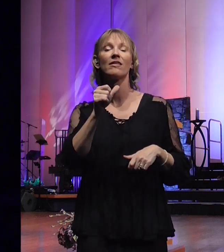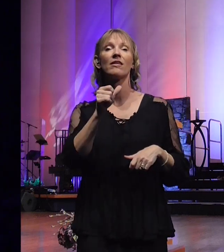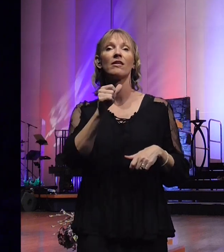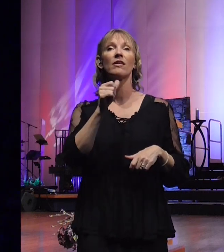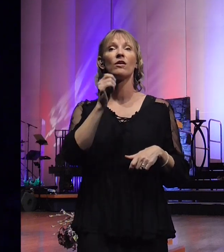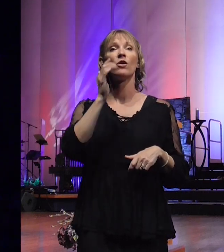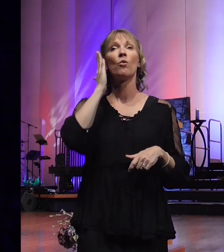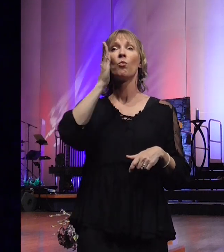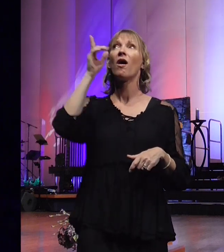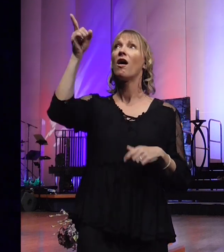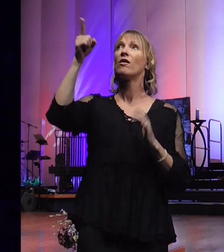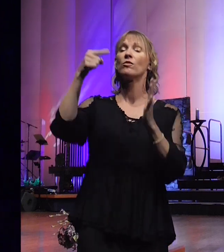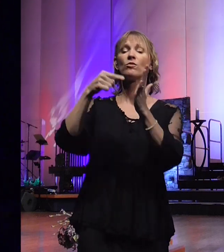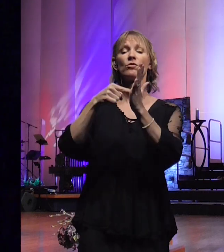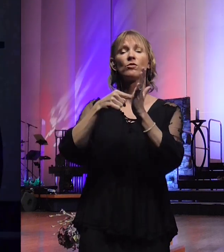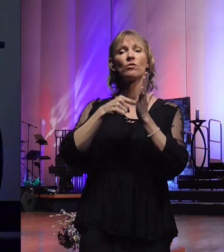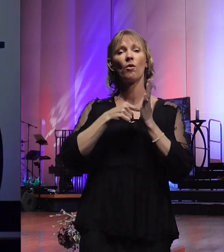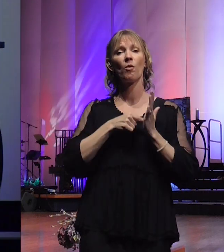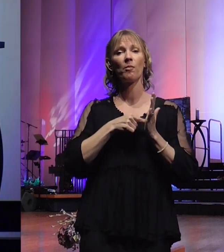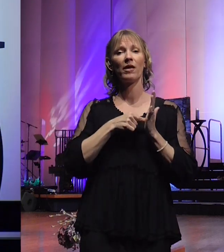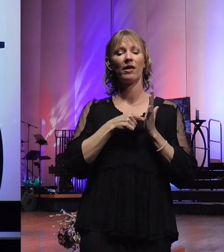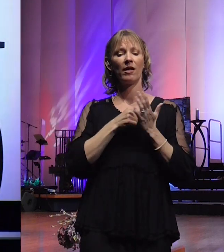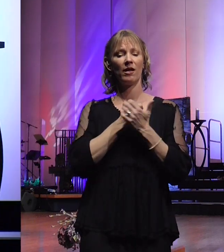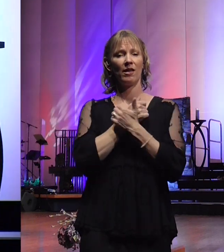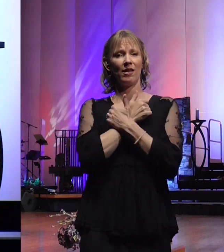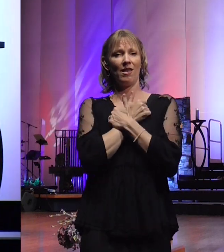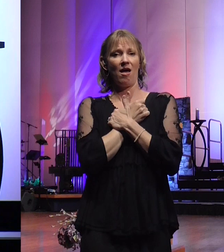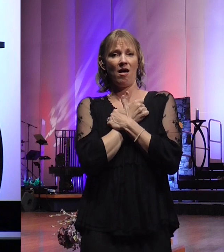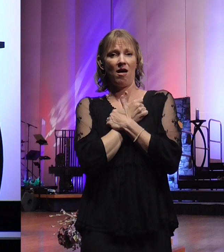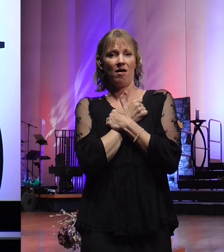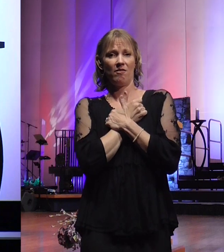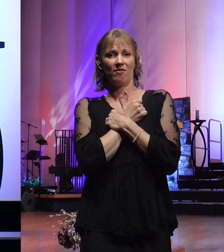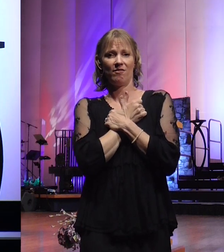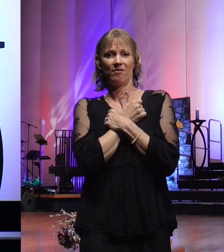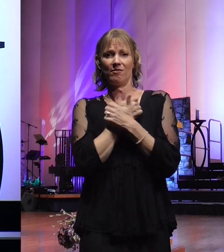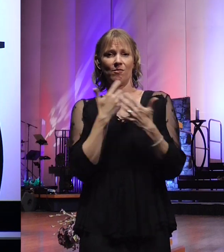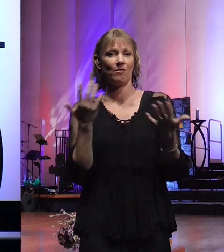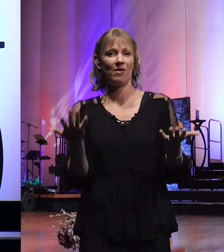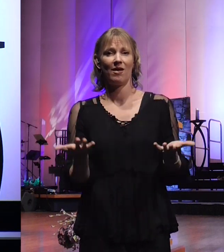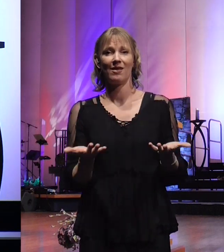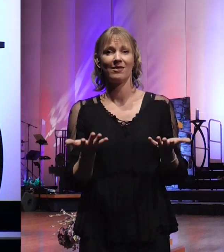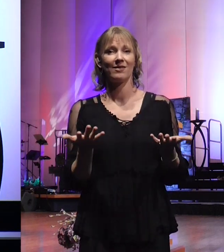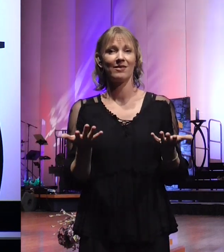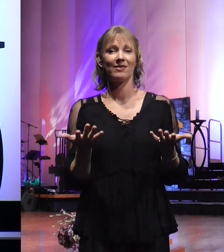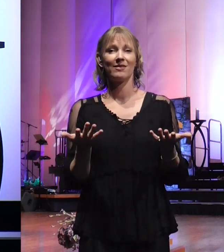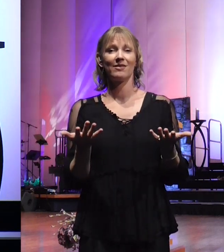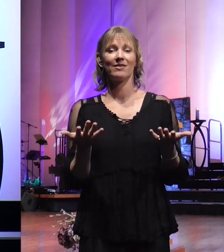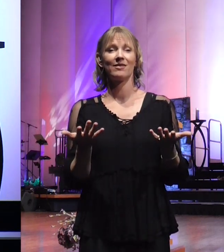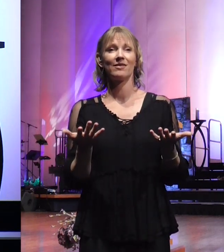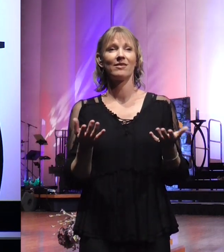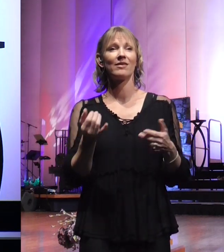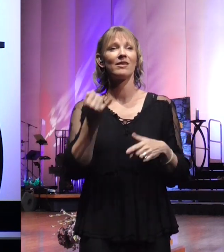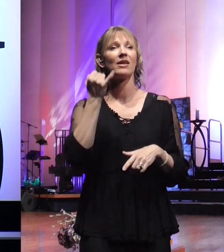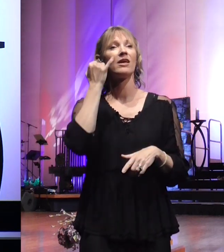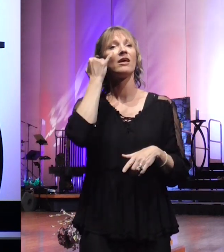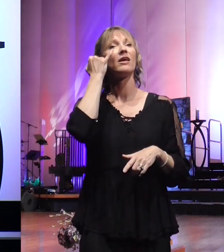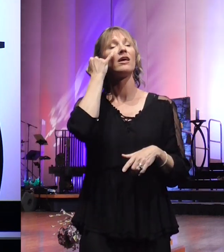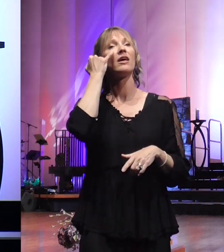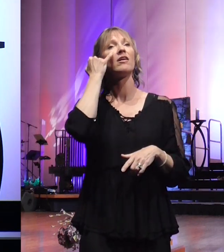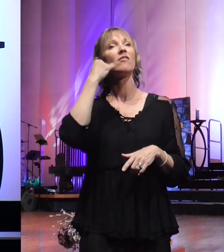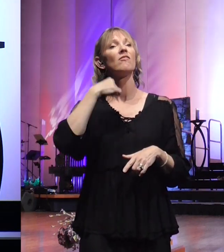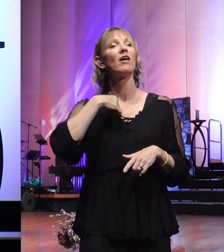would you show me what love's all about? If I